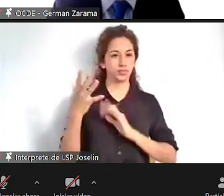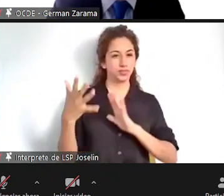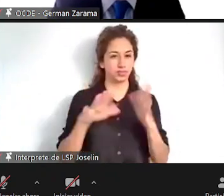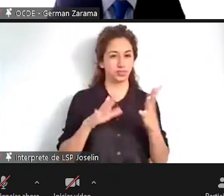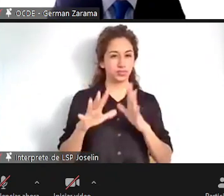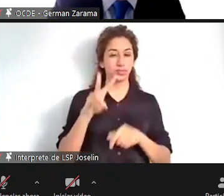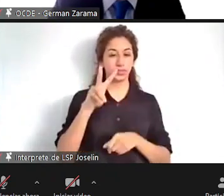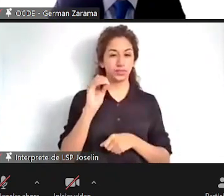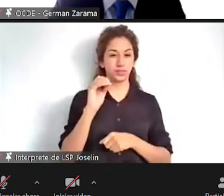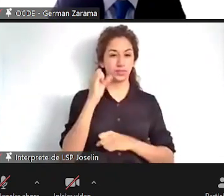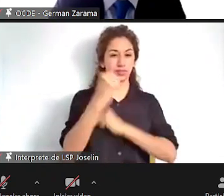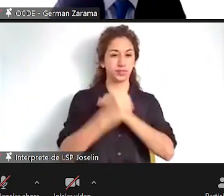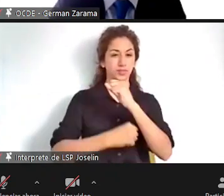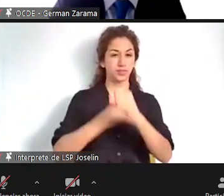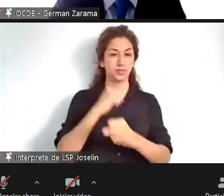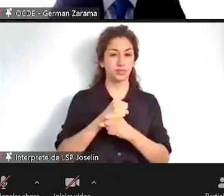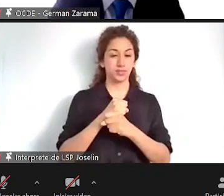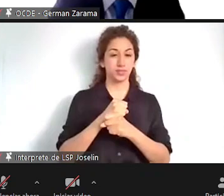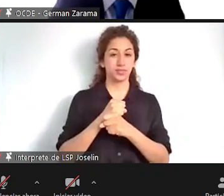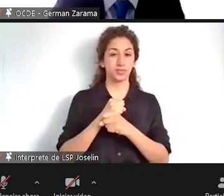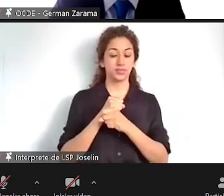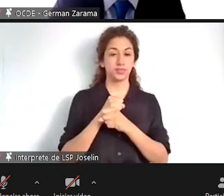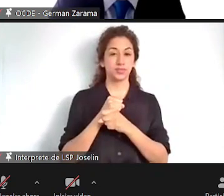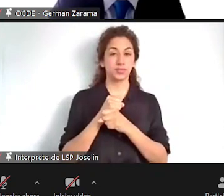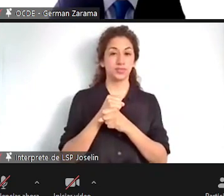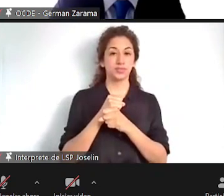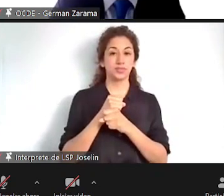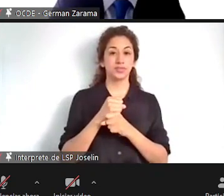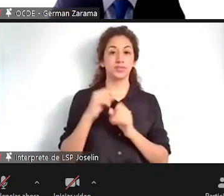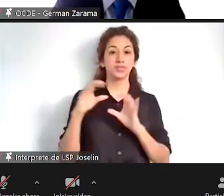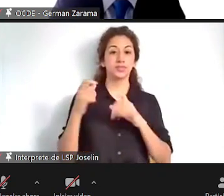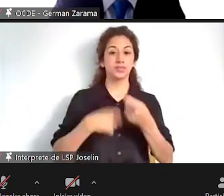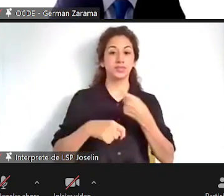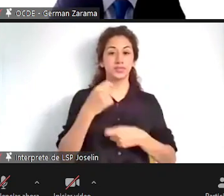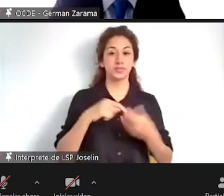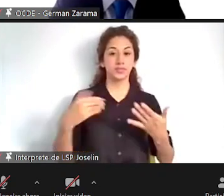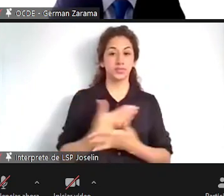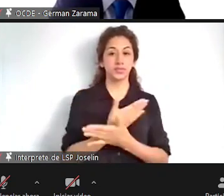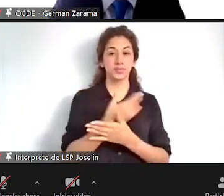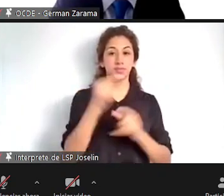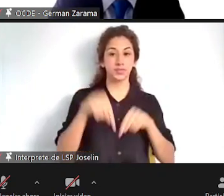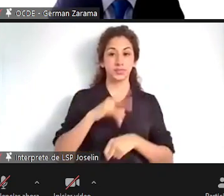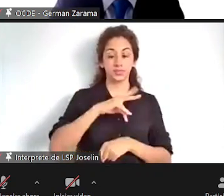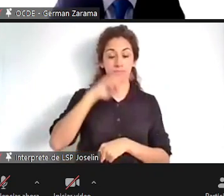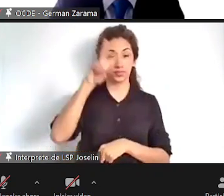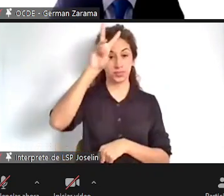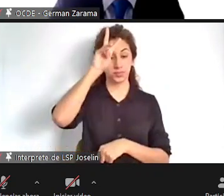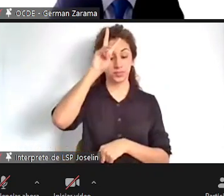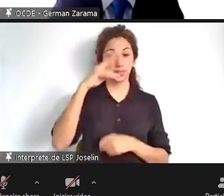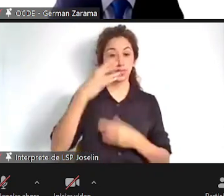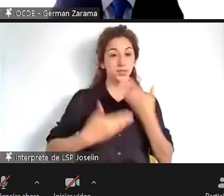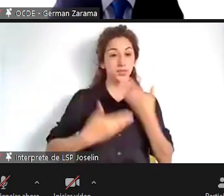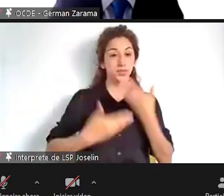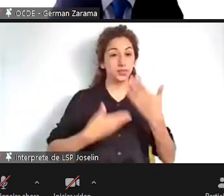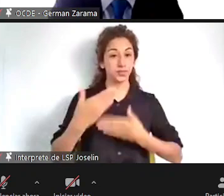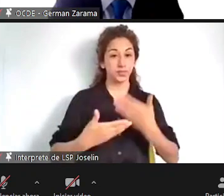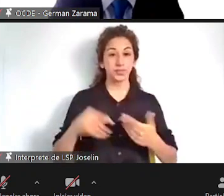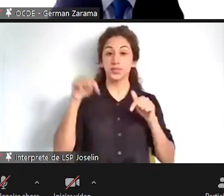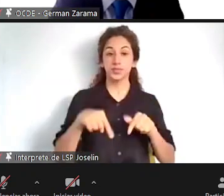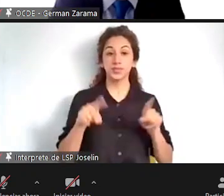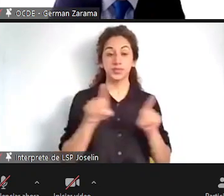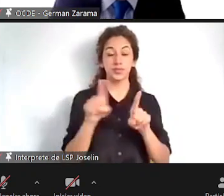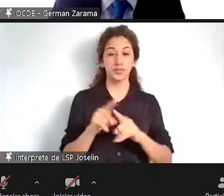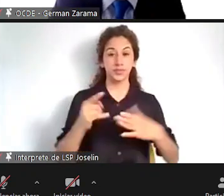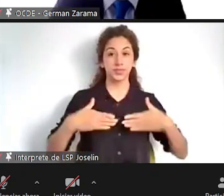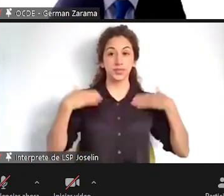last 20 years from this activity of modern work in the country towards